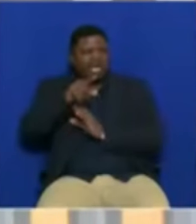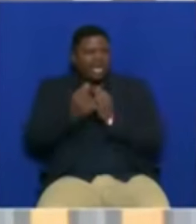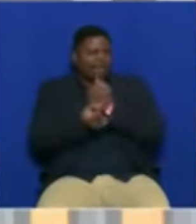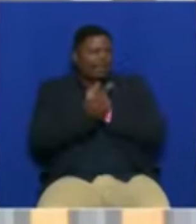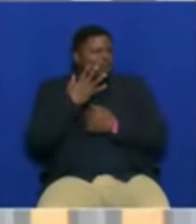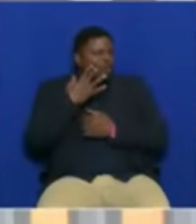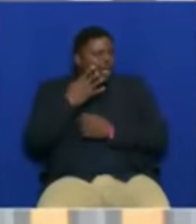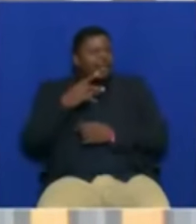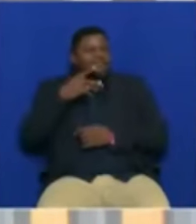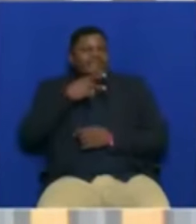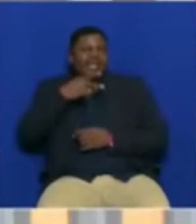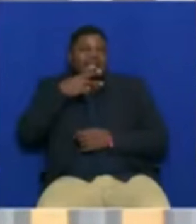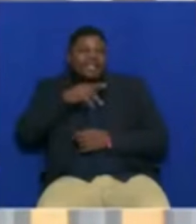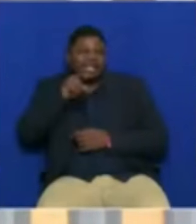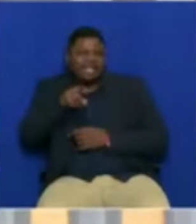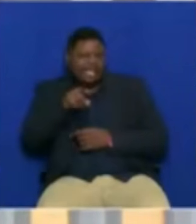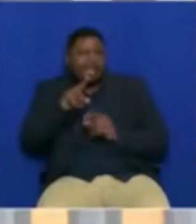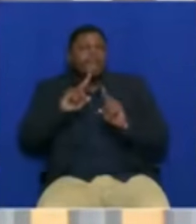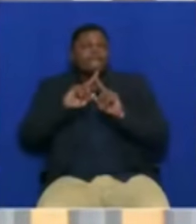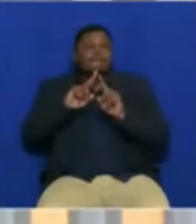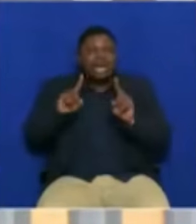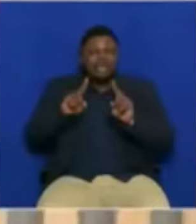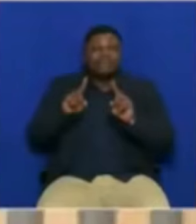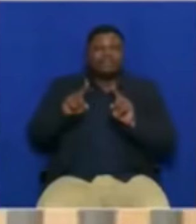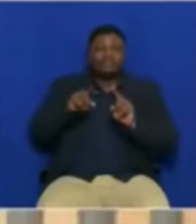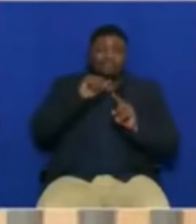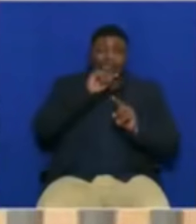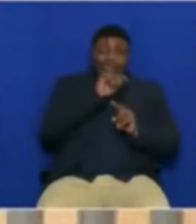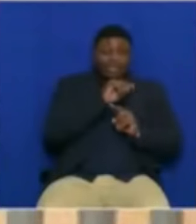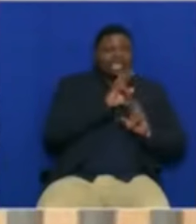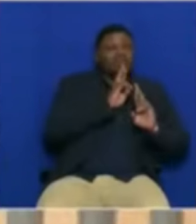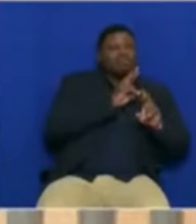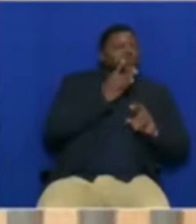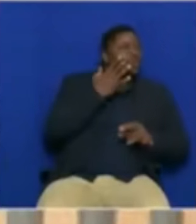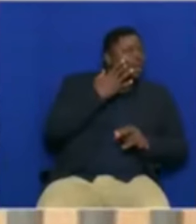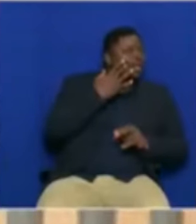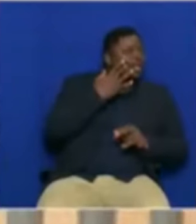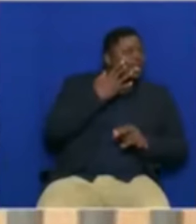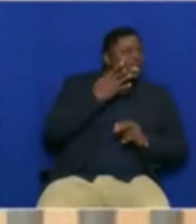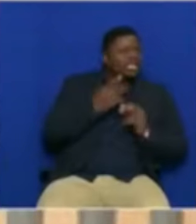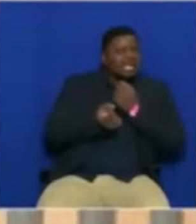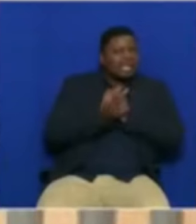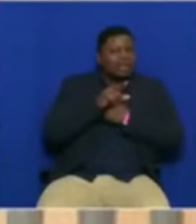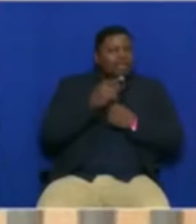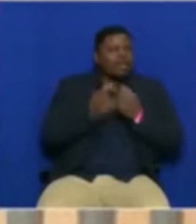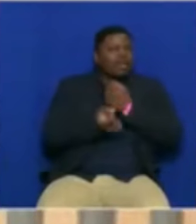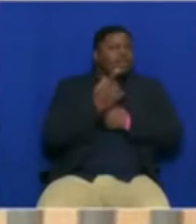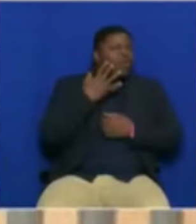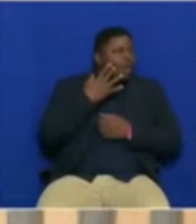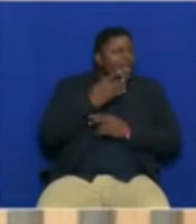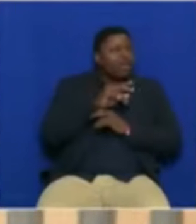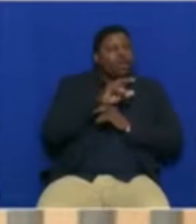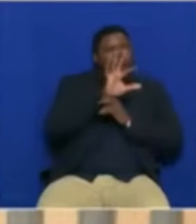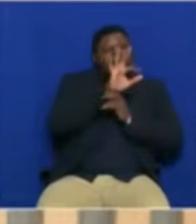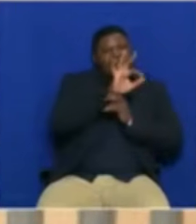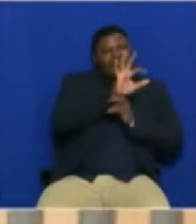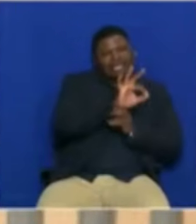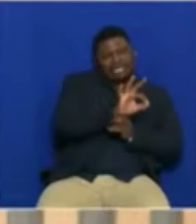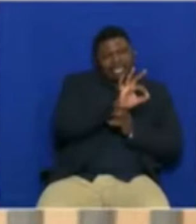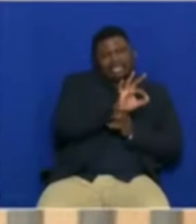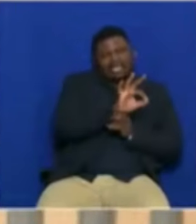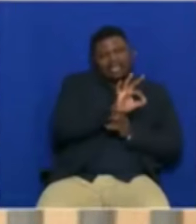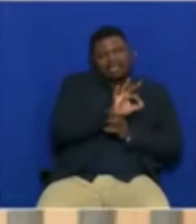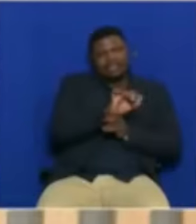the Monday. On Monday. And in fact, that is confirmed, and the email at page 282 from Lieutenant